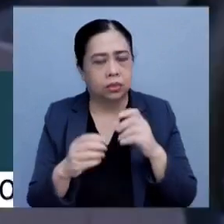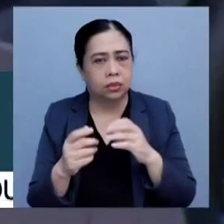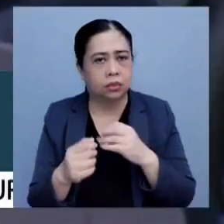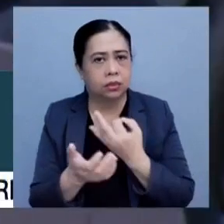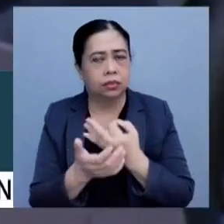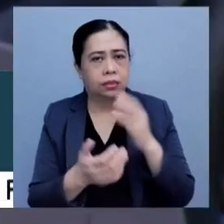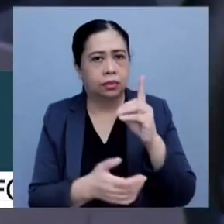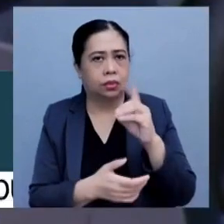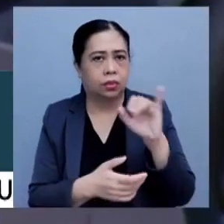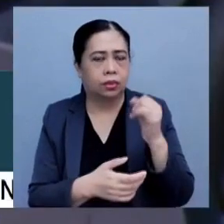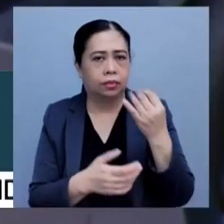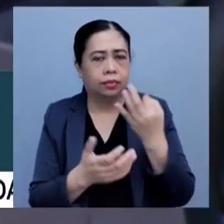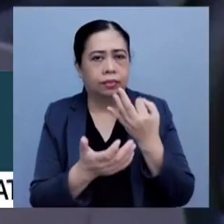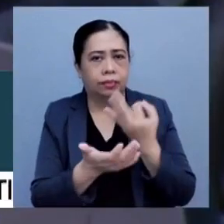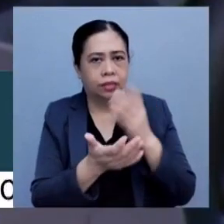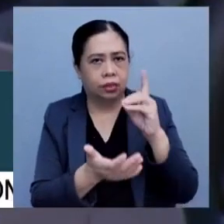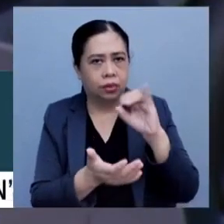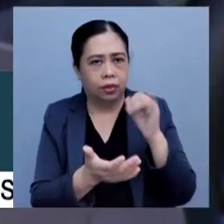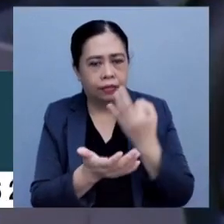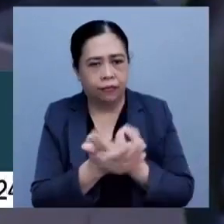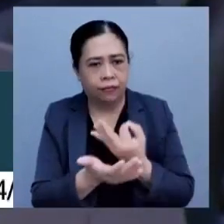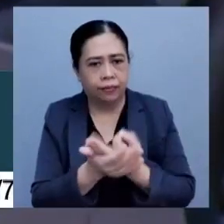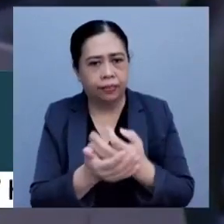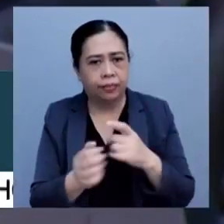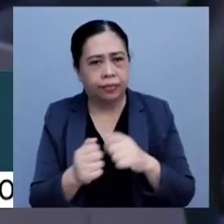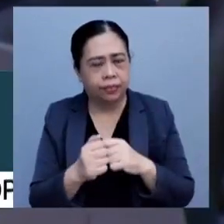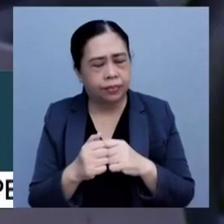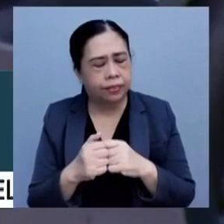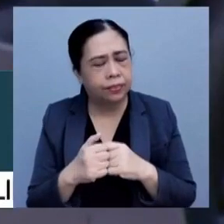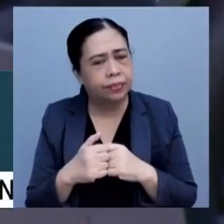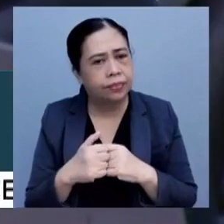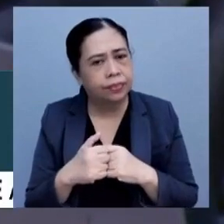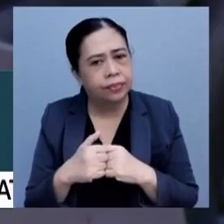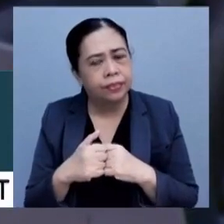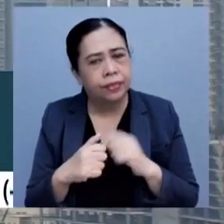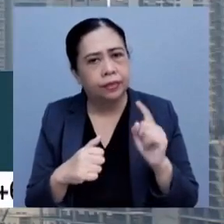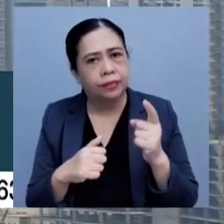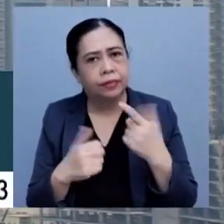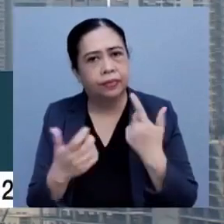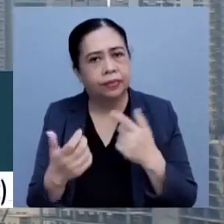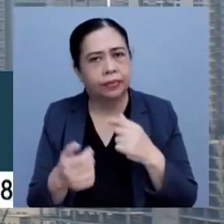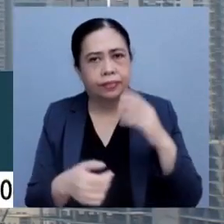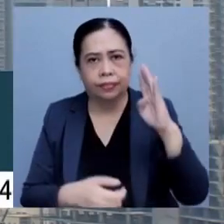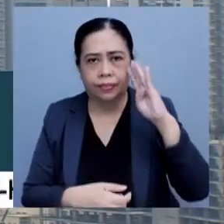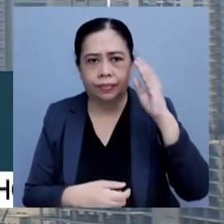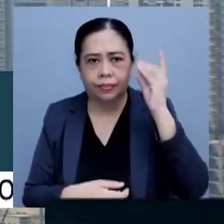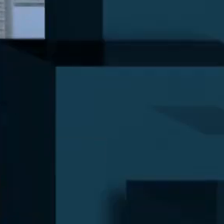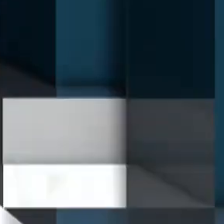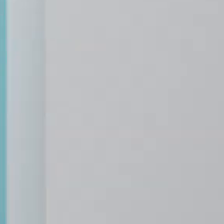Benjamin Diokno says the debt-to-GDP ratio for the first half has actually declined.